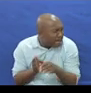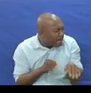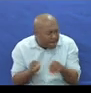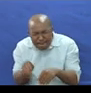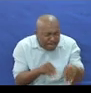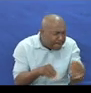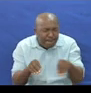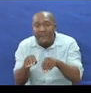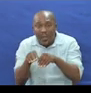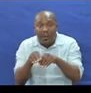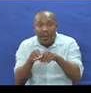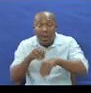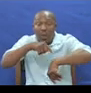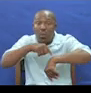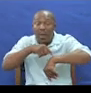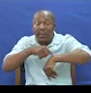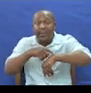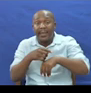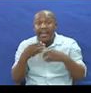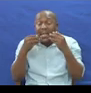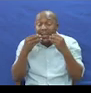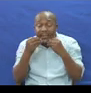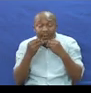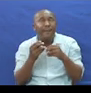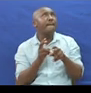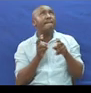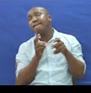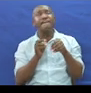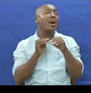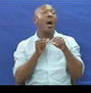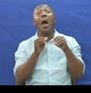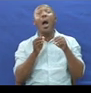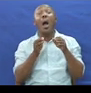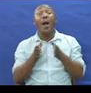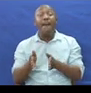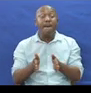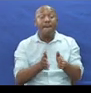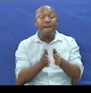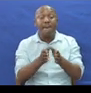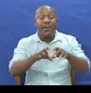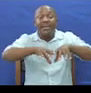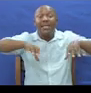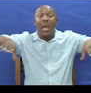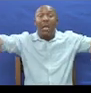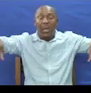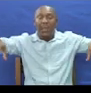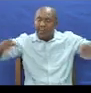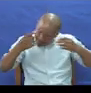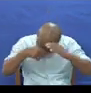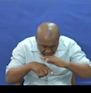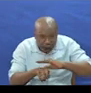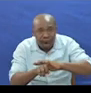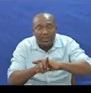When the rat was running, he saw a tunnel. So he decided to go